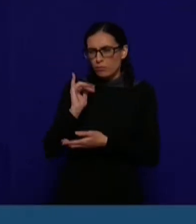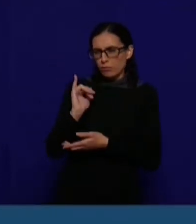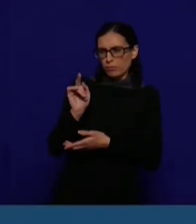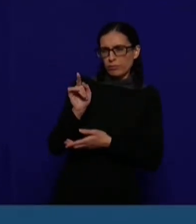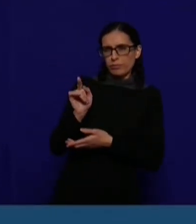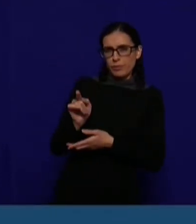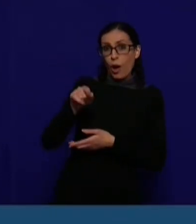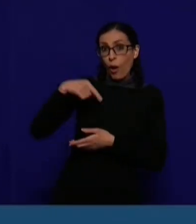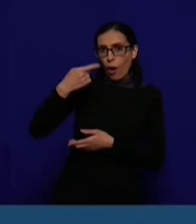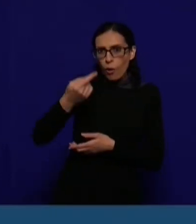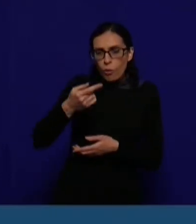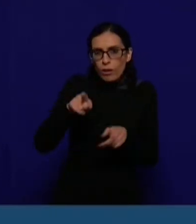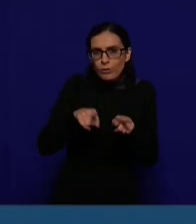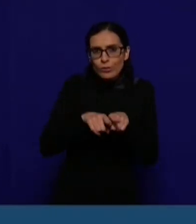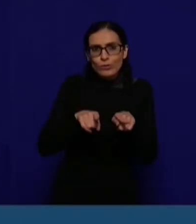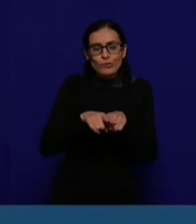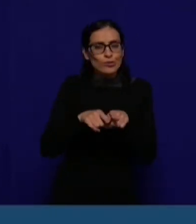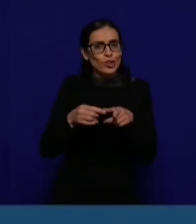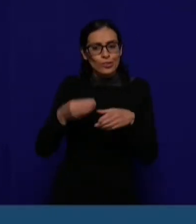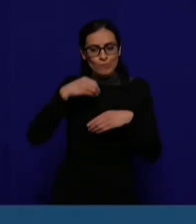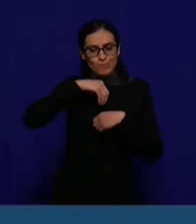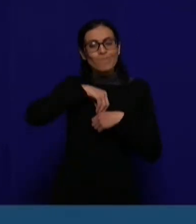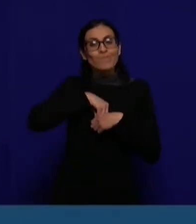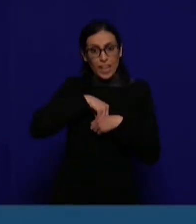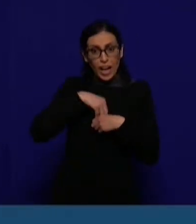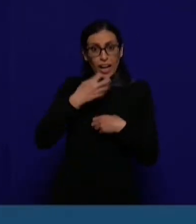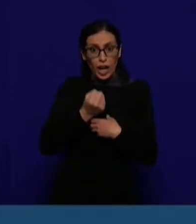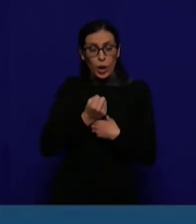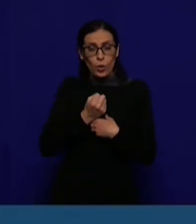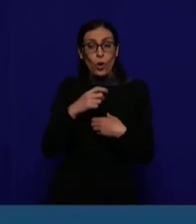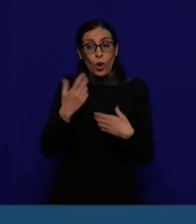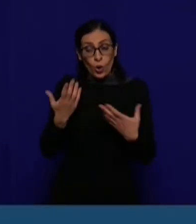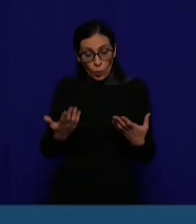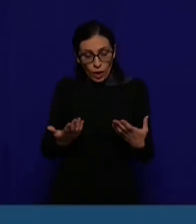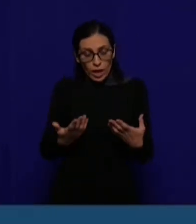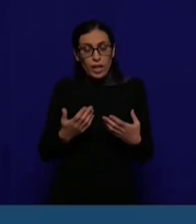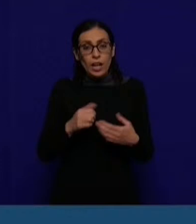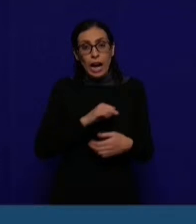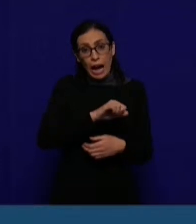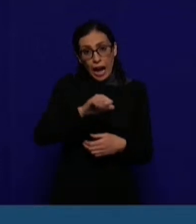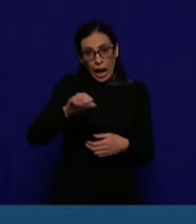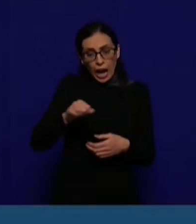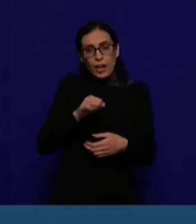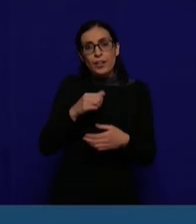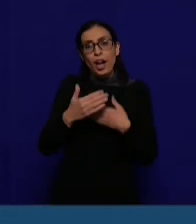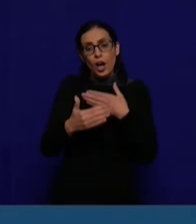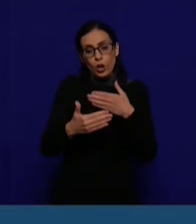skoperti wara minħabba l-incubation period. U hemmhekk huwa aħna dawn il-każijiet li